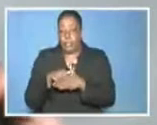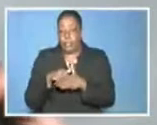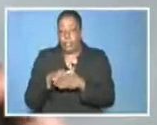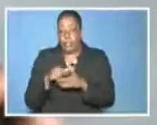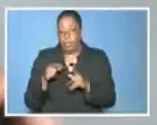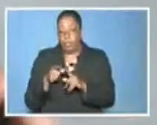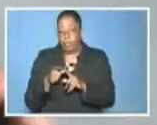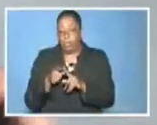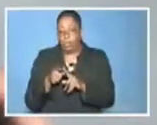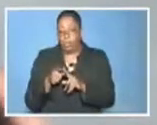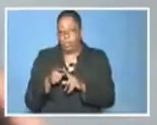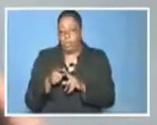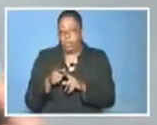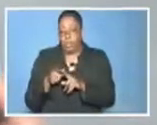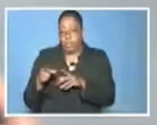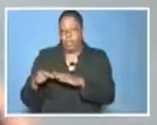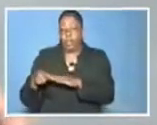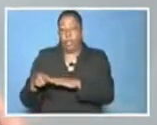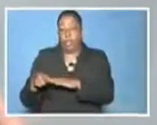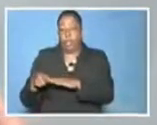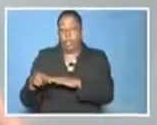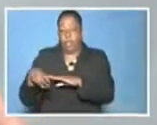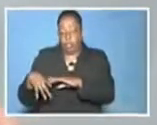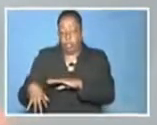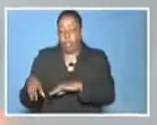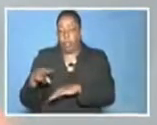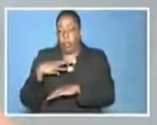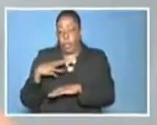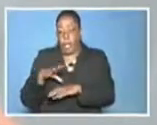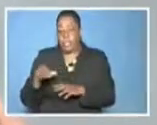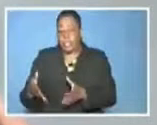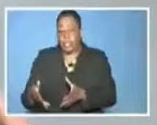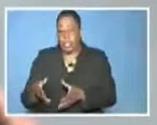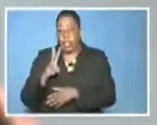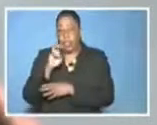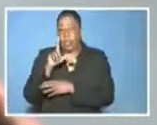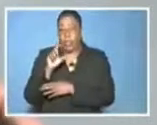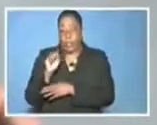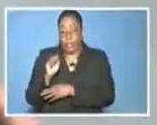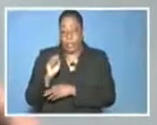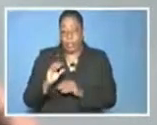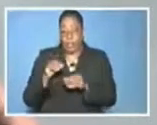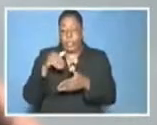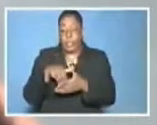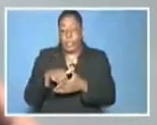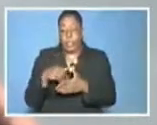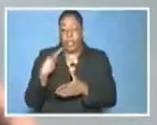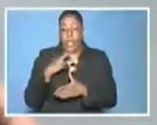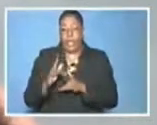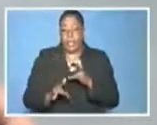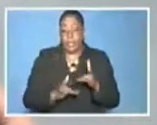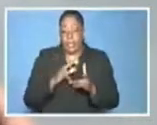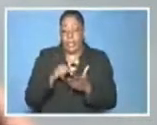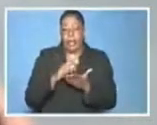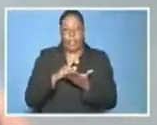to divert water and storm drainage, as well as the storm wells, those are all being installed. So we're really excited about this